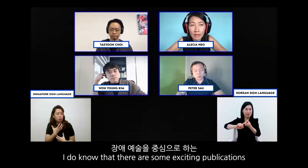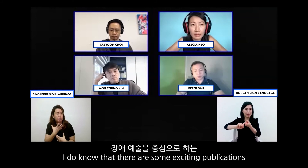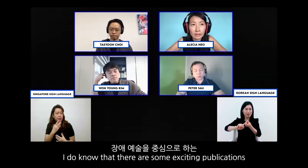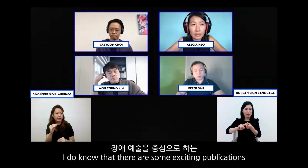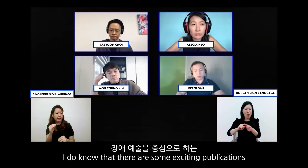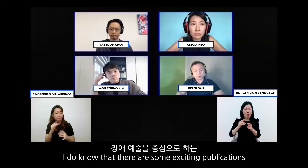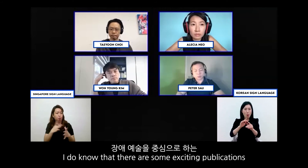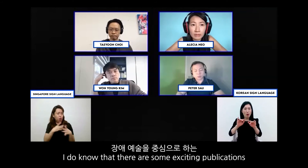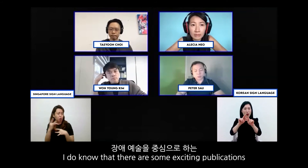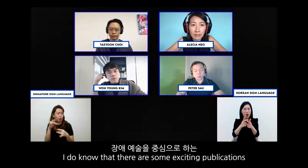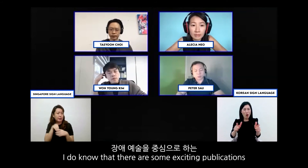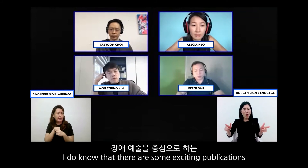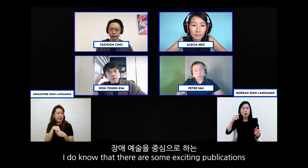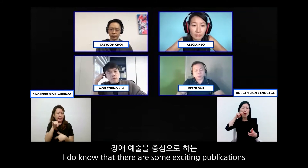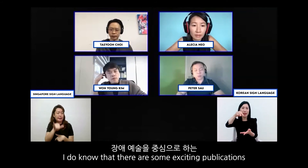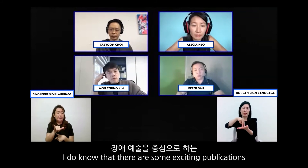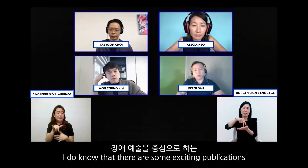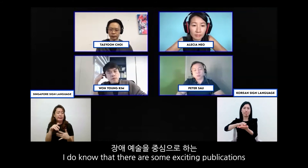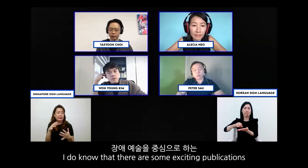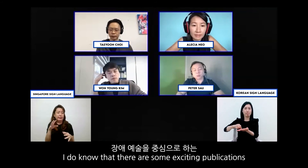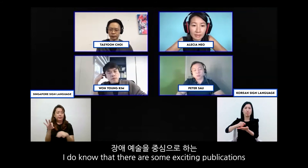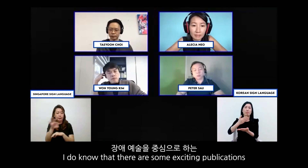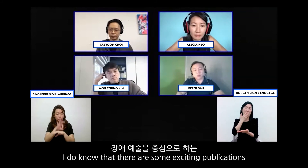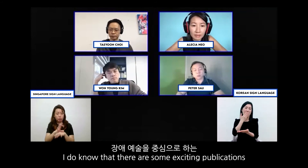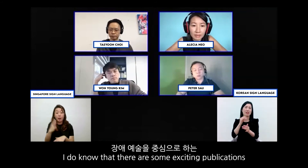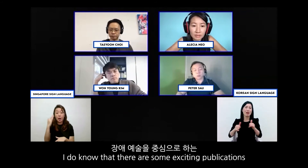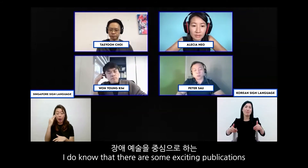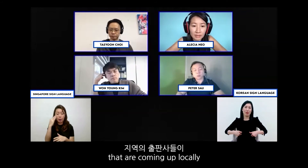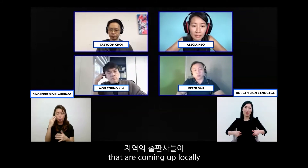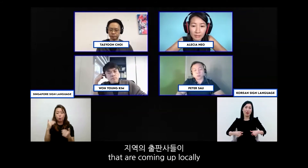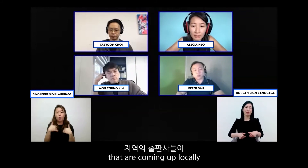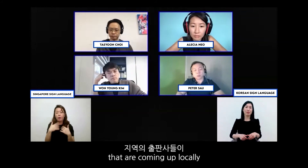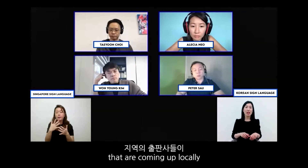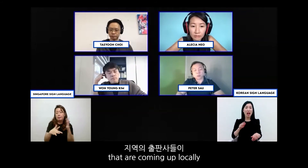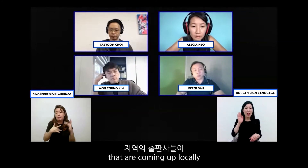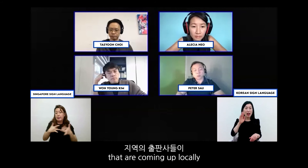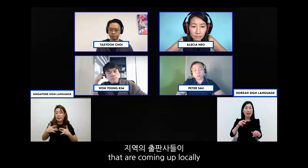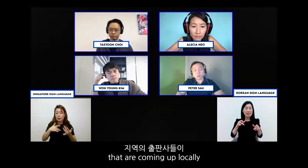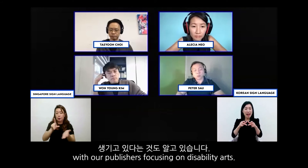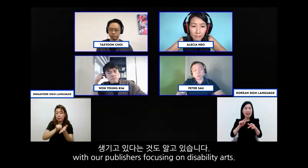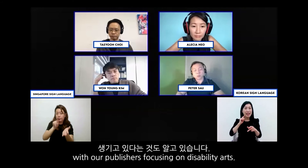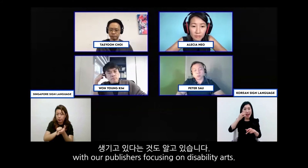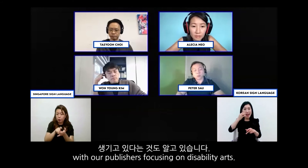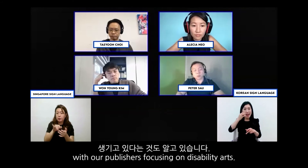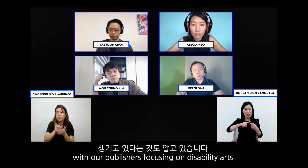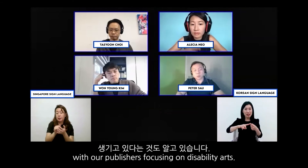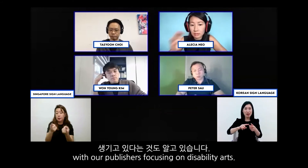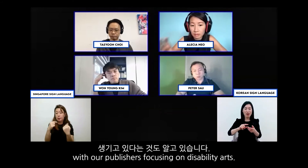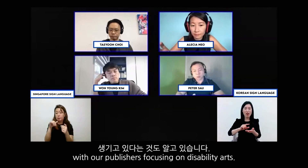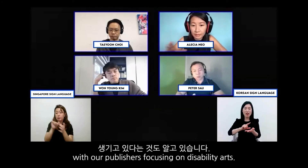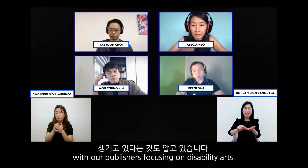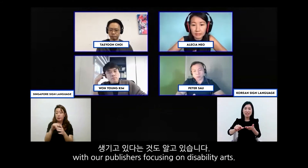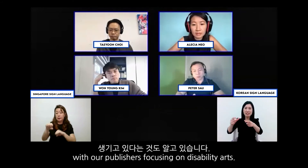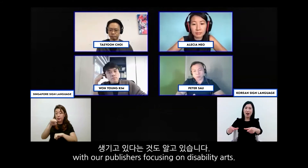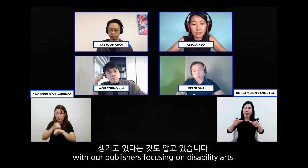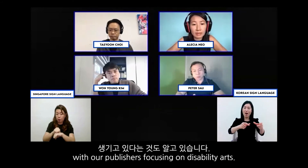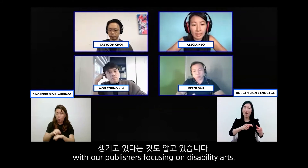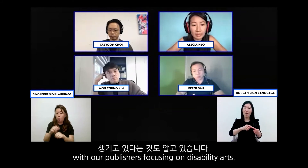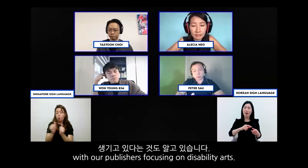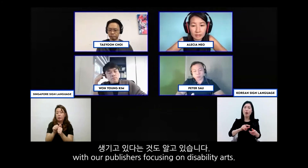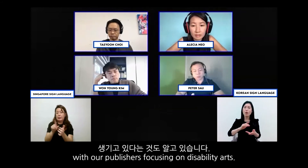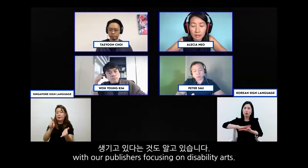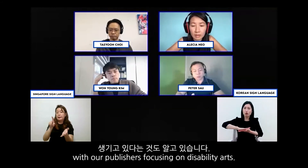field. I do know that there are some exciting publications that are coming up locally with our publishers focusing on